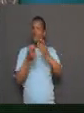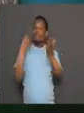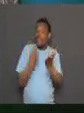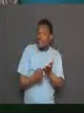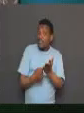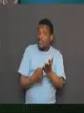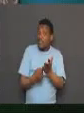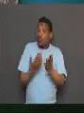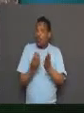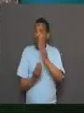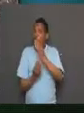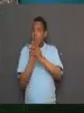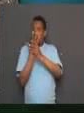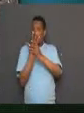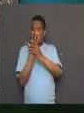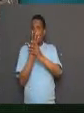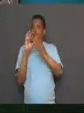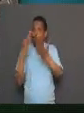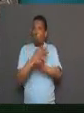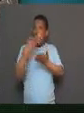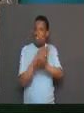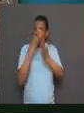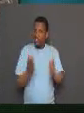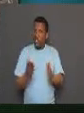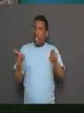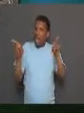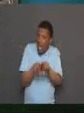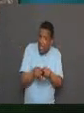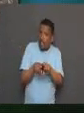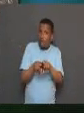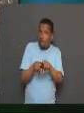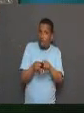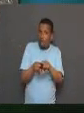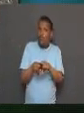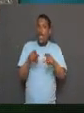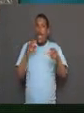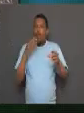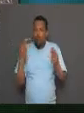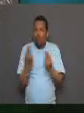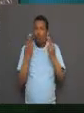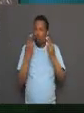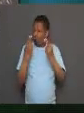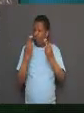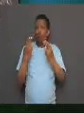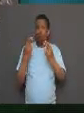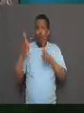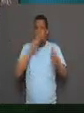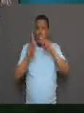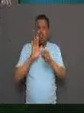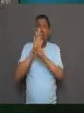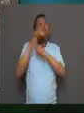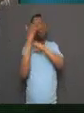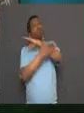This would improve productivity as well as easing population pressures in